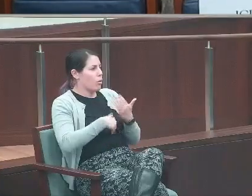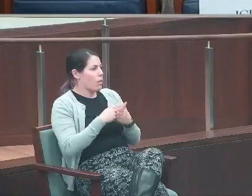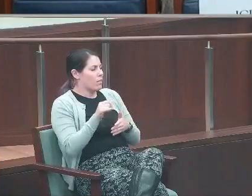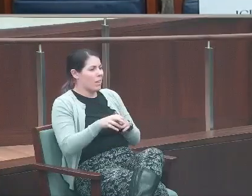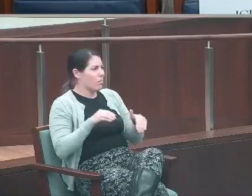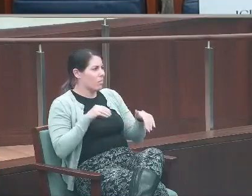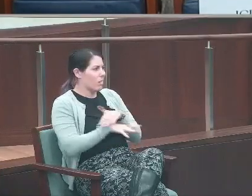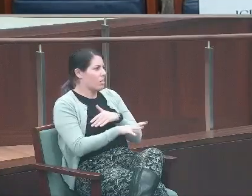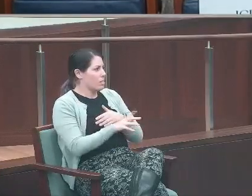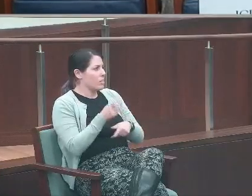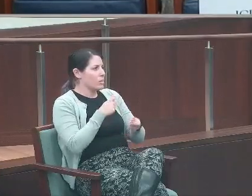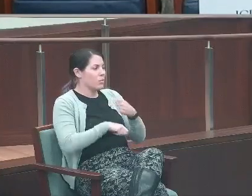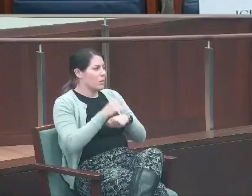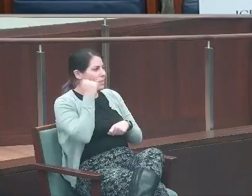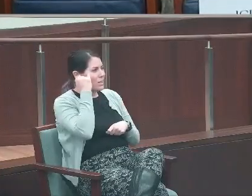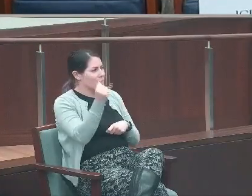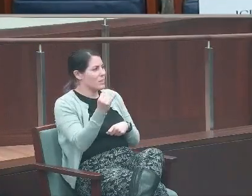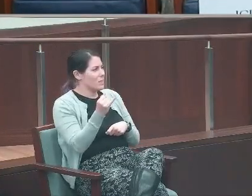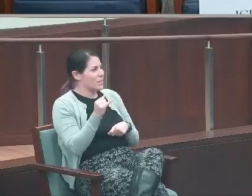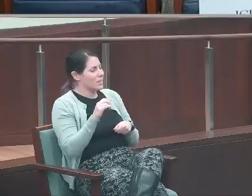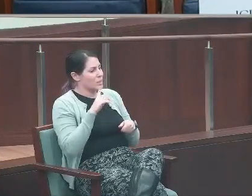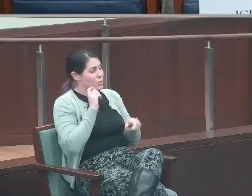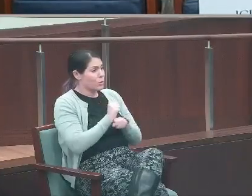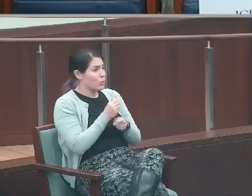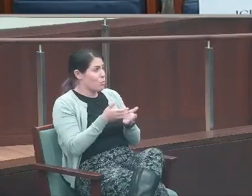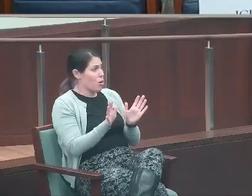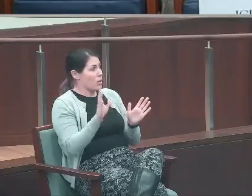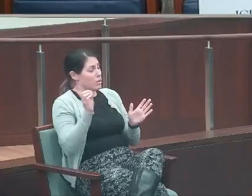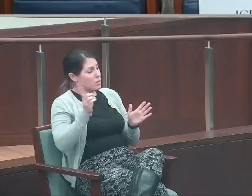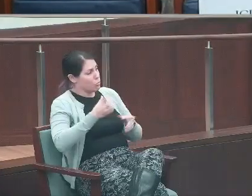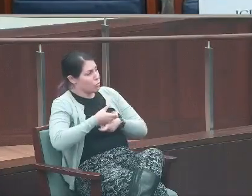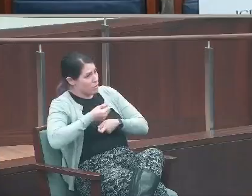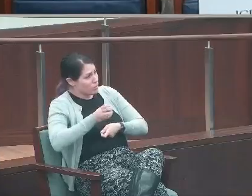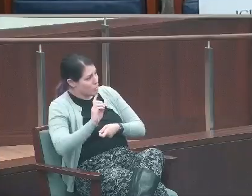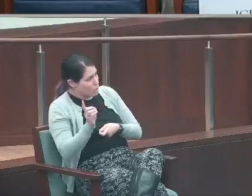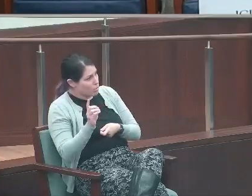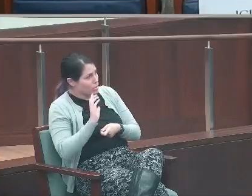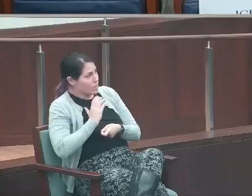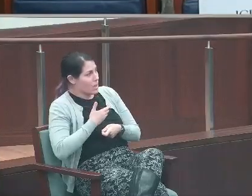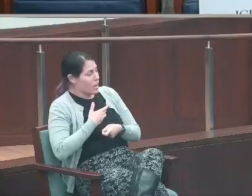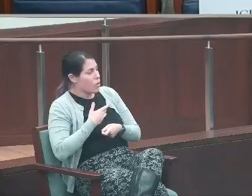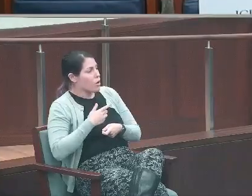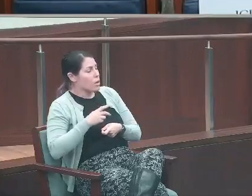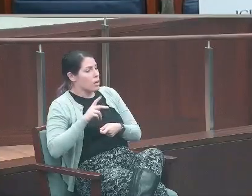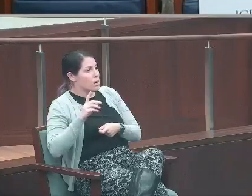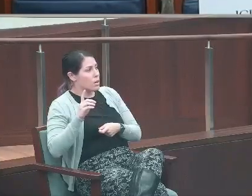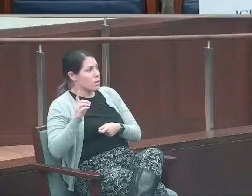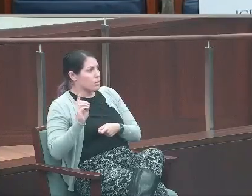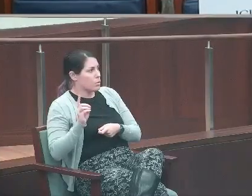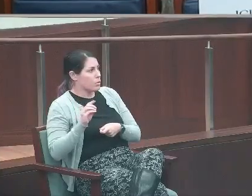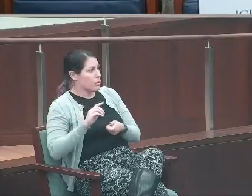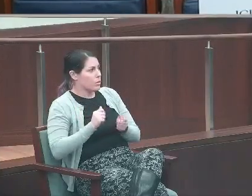really sown broader distrust in our democracy, now underpin specific policies targeting immigrants and other communities, and have become